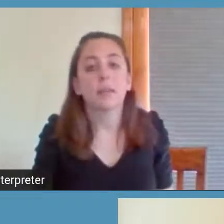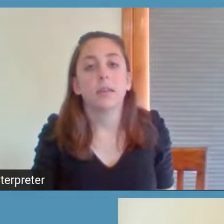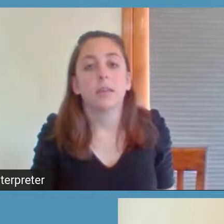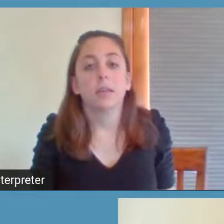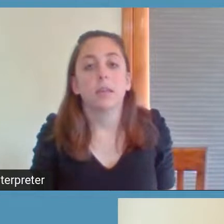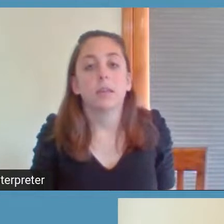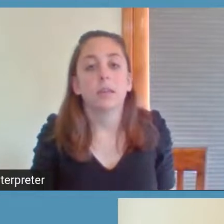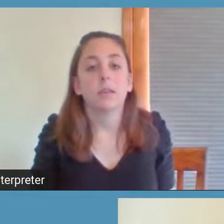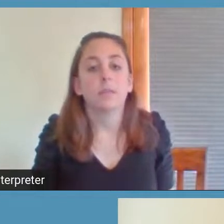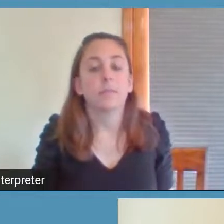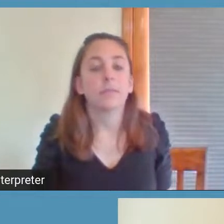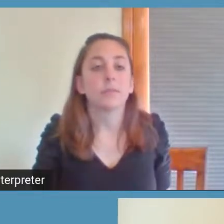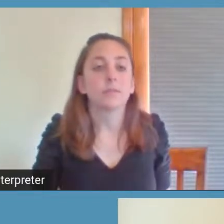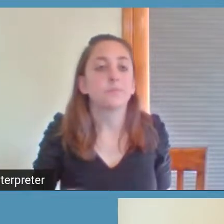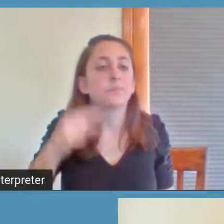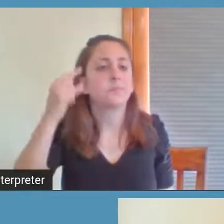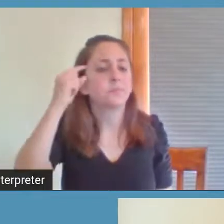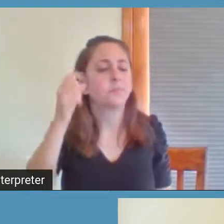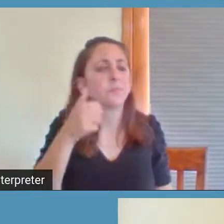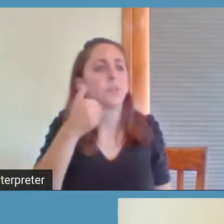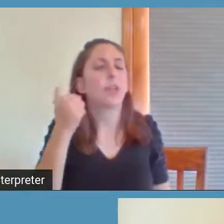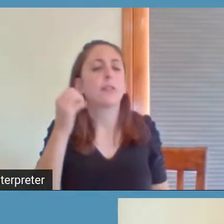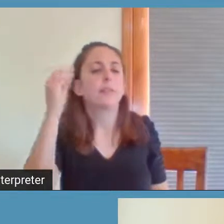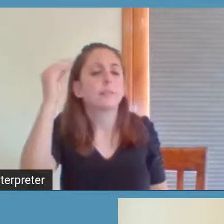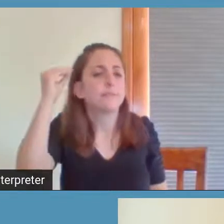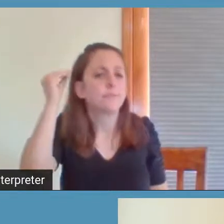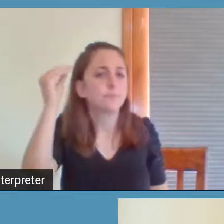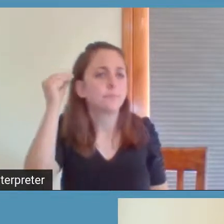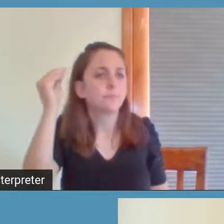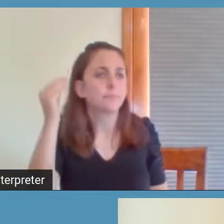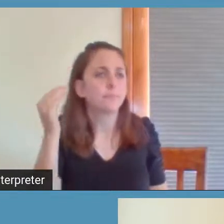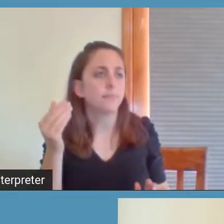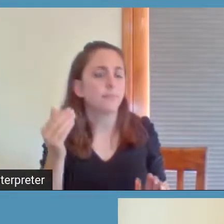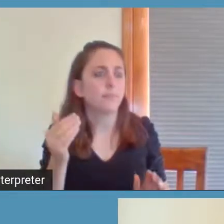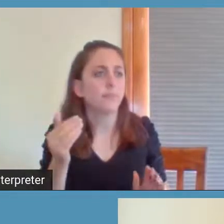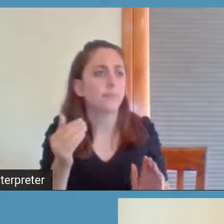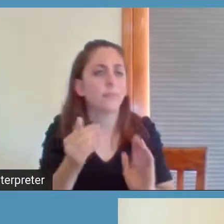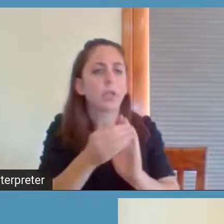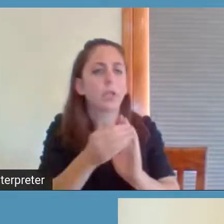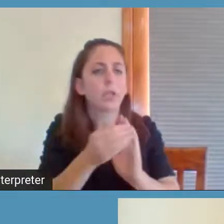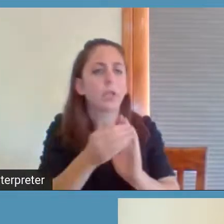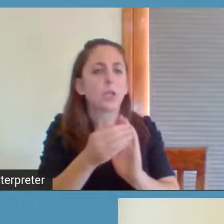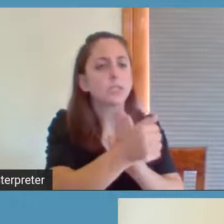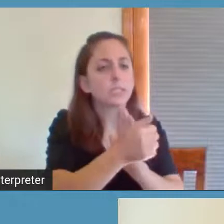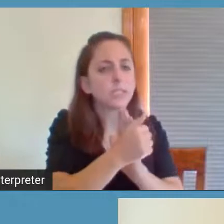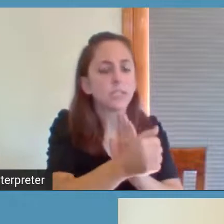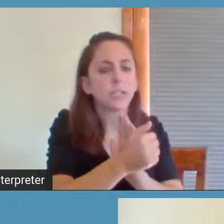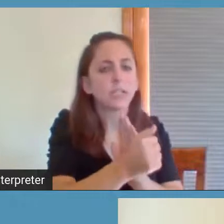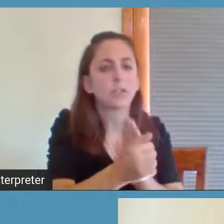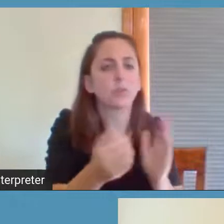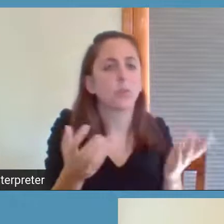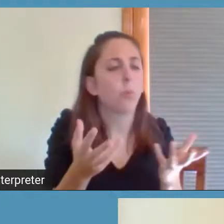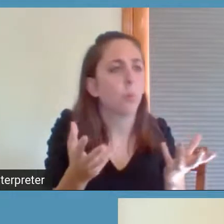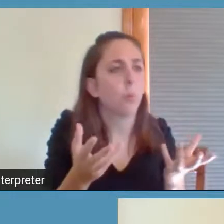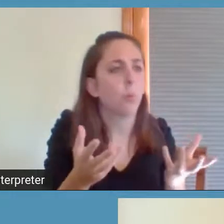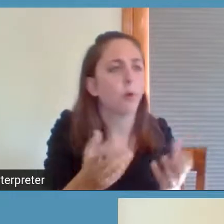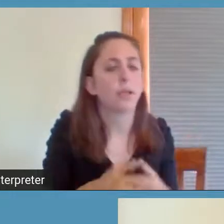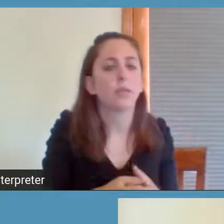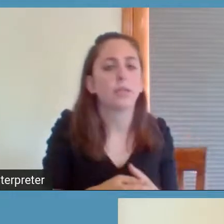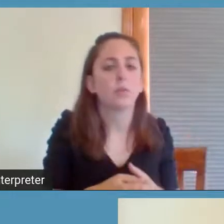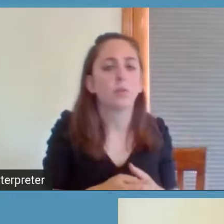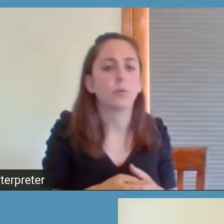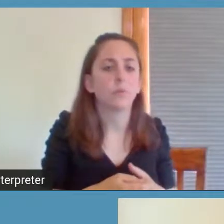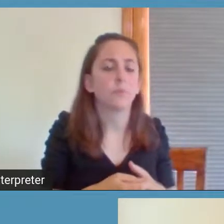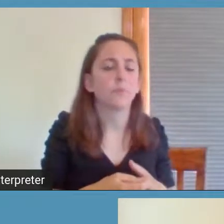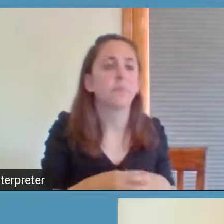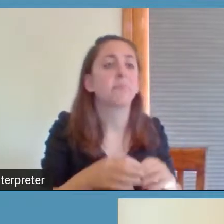And I think the other thing to think about is, what's the skill? What is your skill set? Meaning, whoever's planning to do this, or can you get the